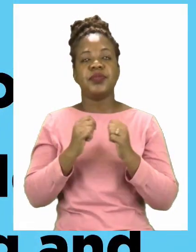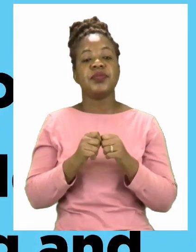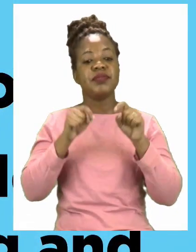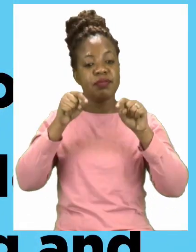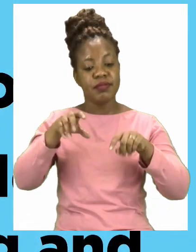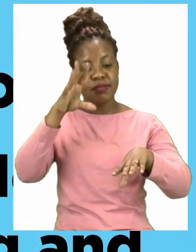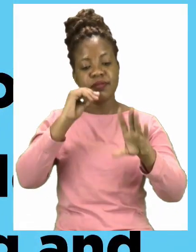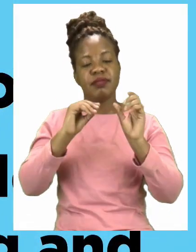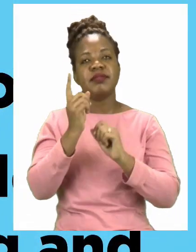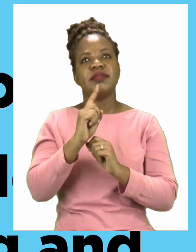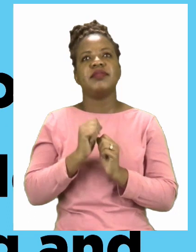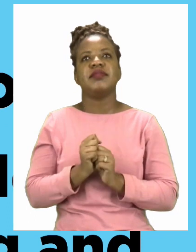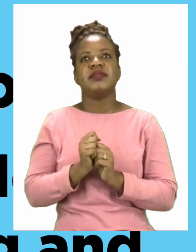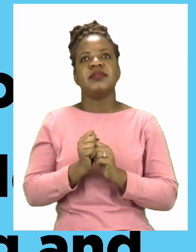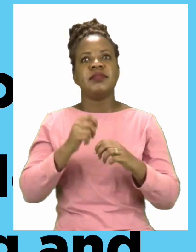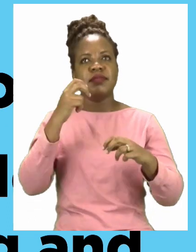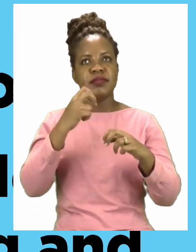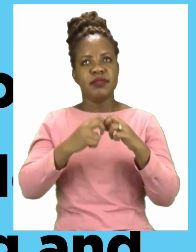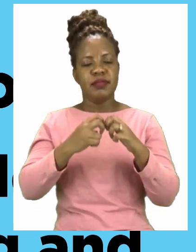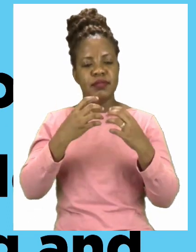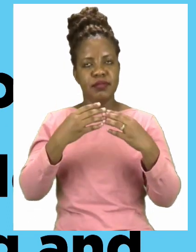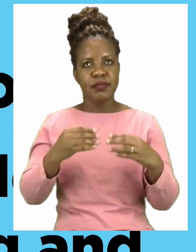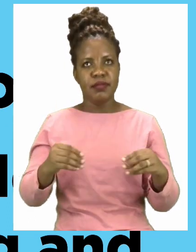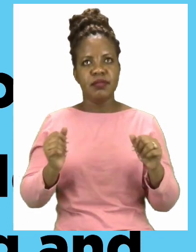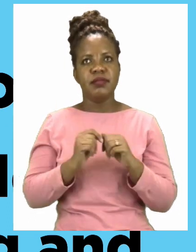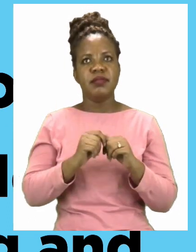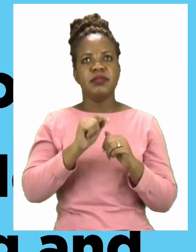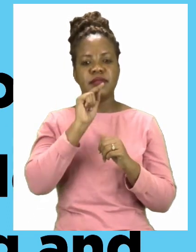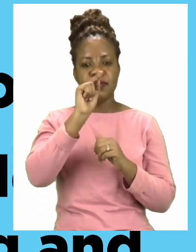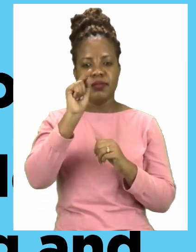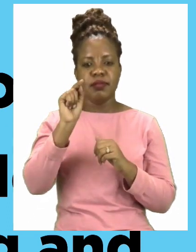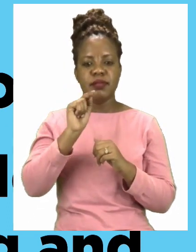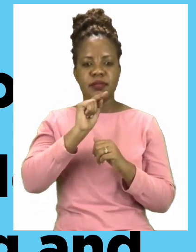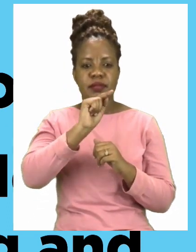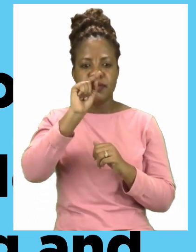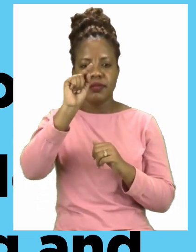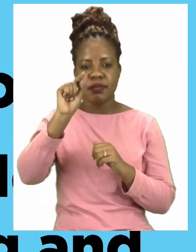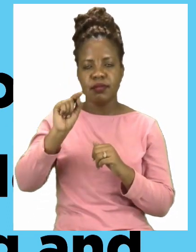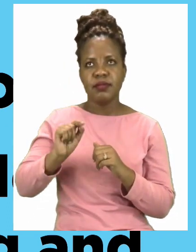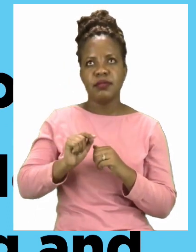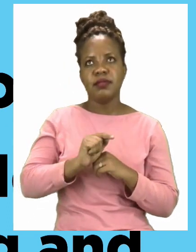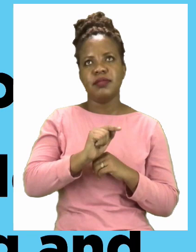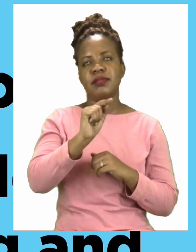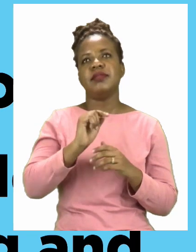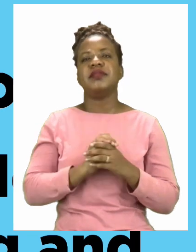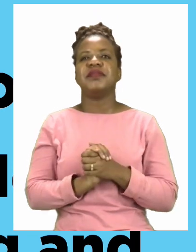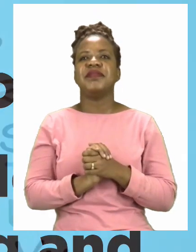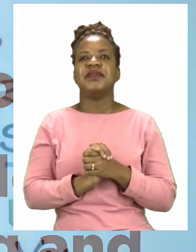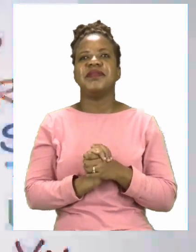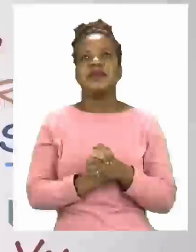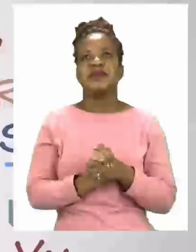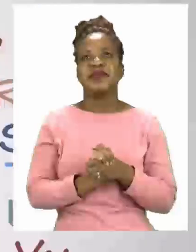today's lesson, we will be talking about problem solving and connect the dots.